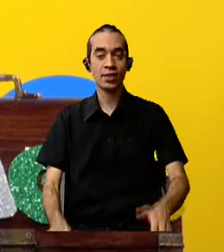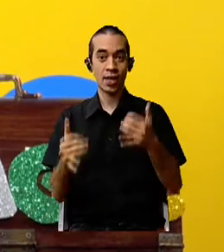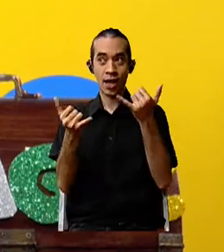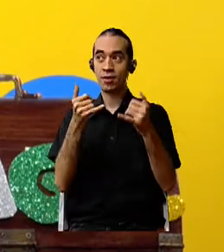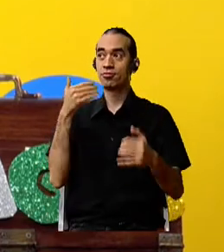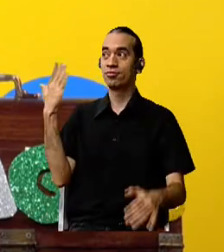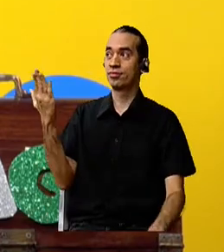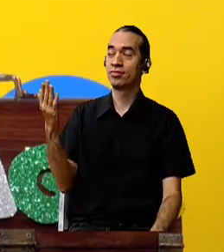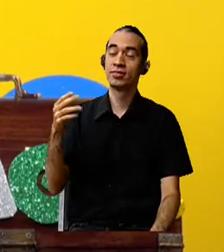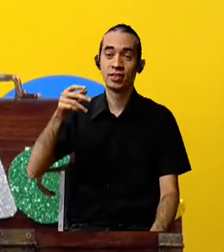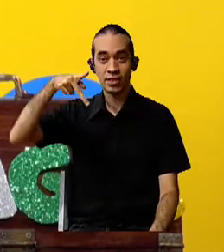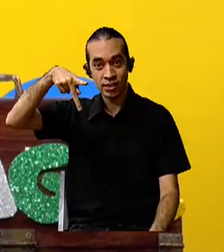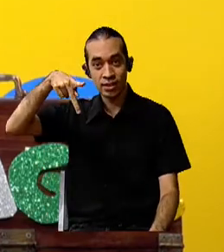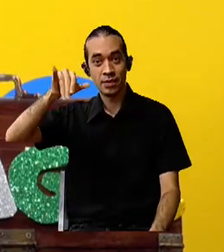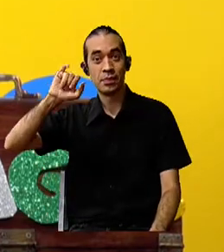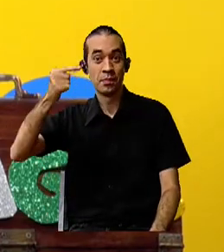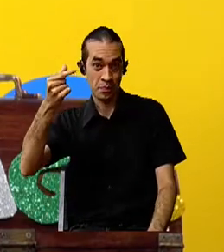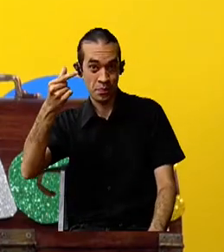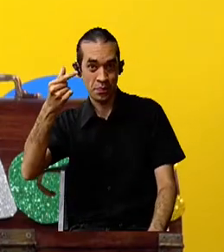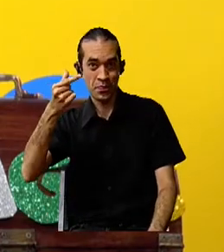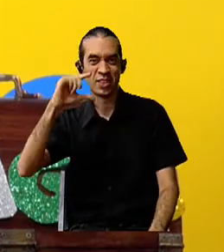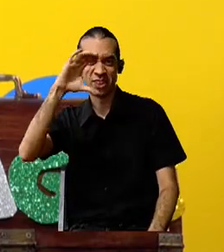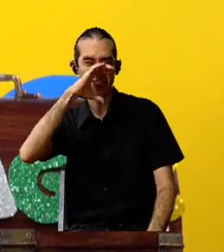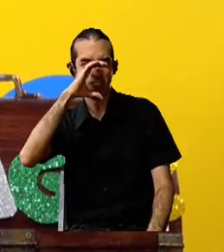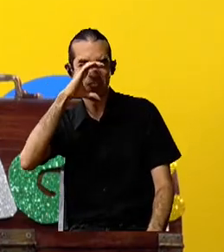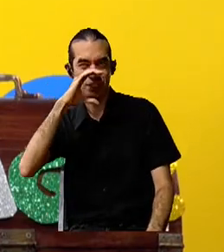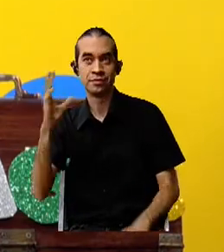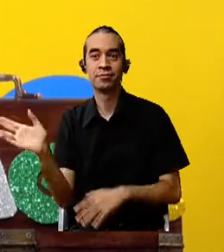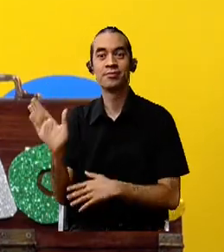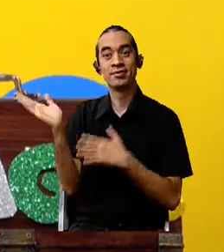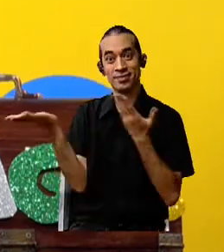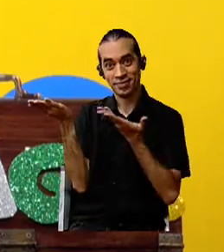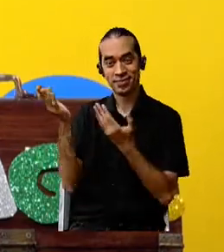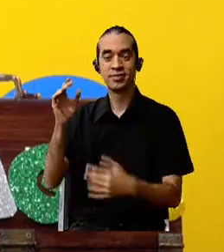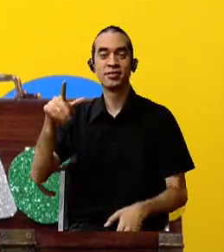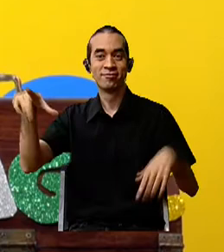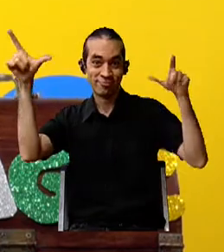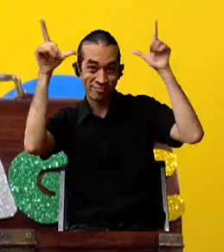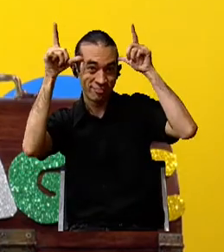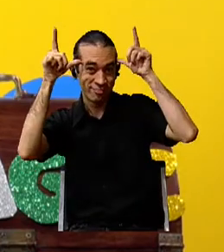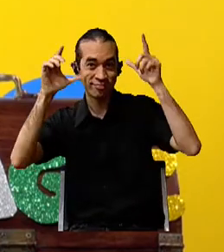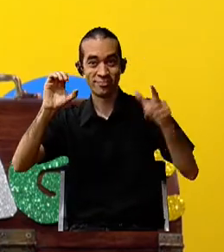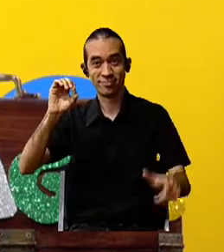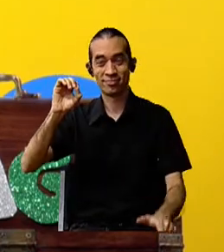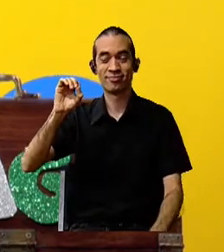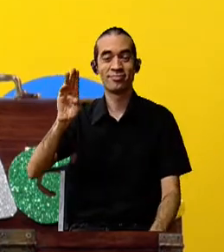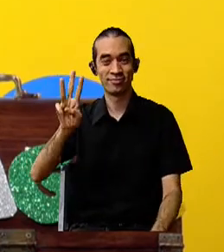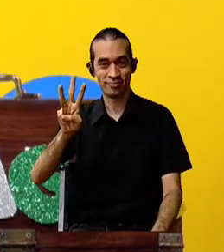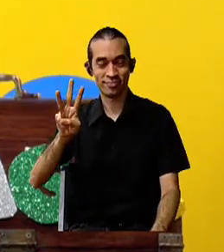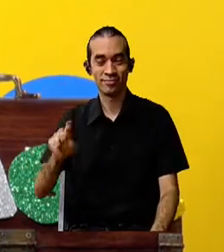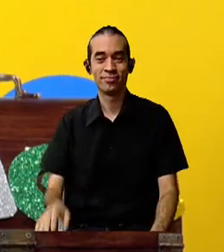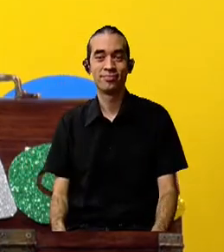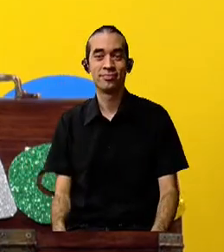have pig. And we have a cow. Very good.